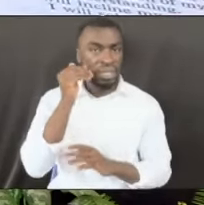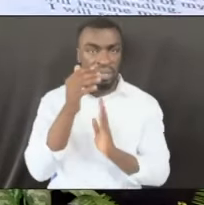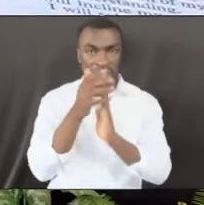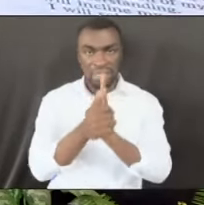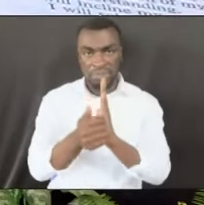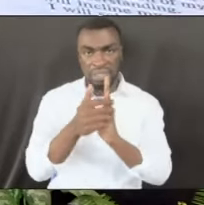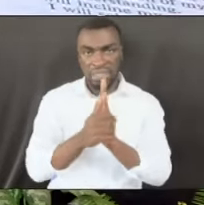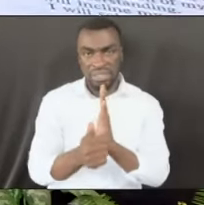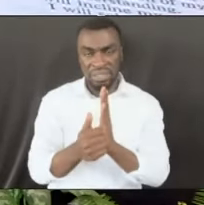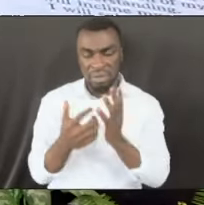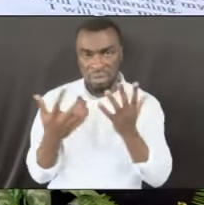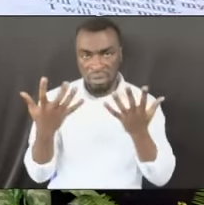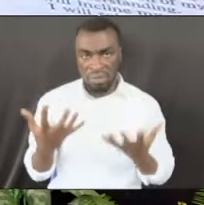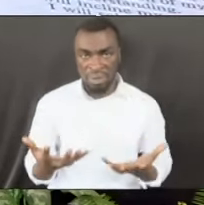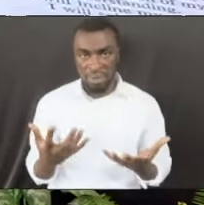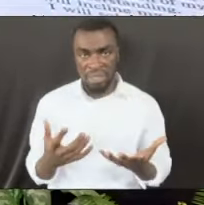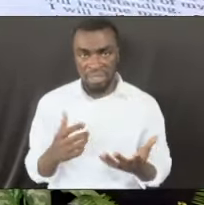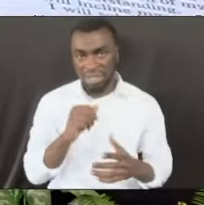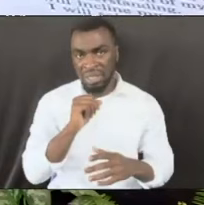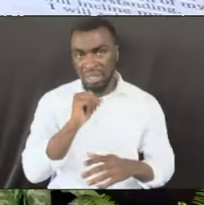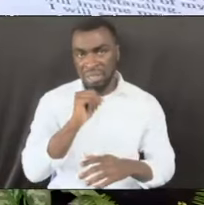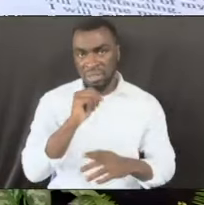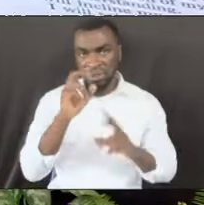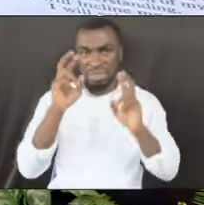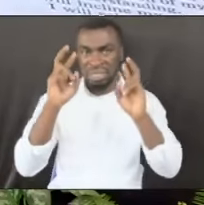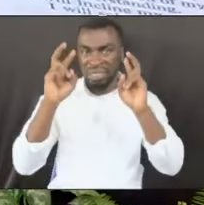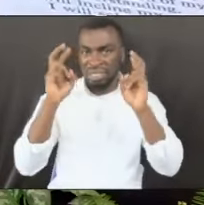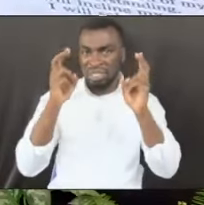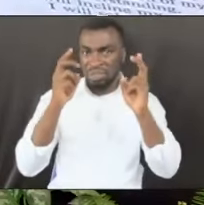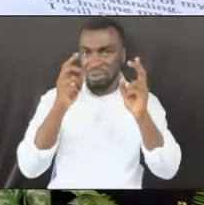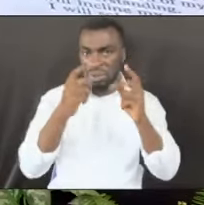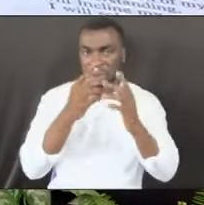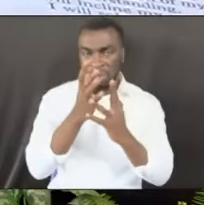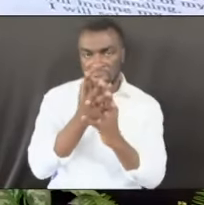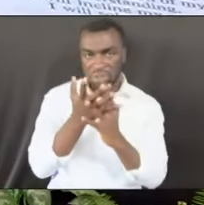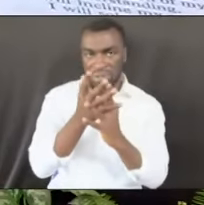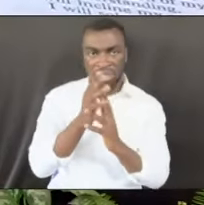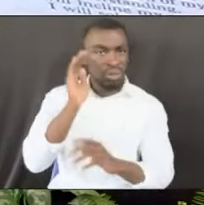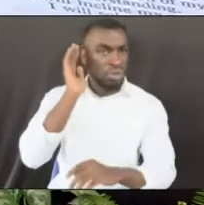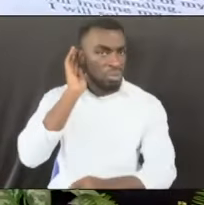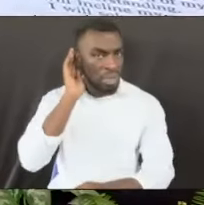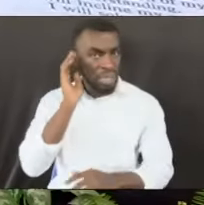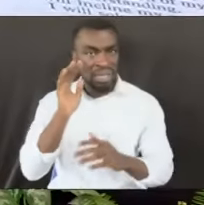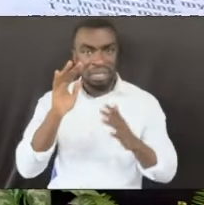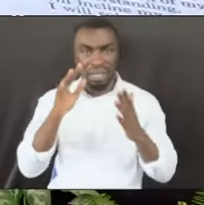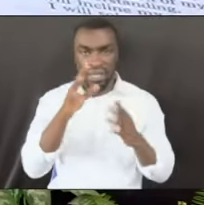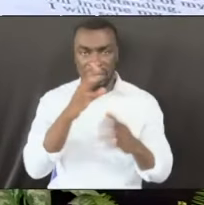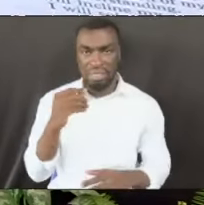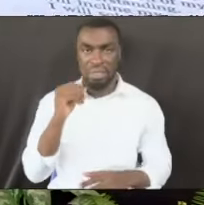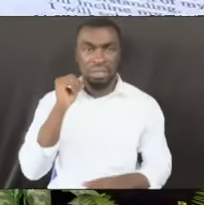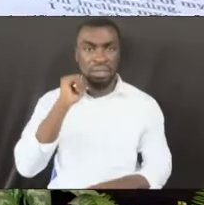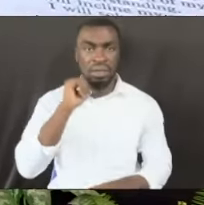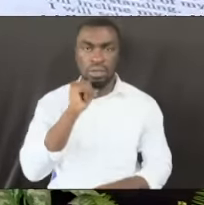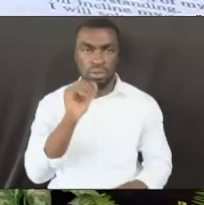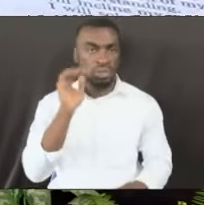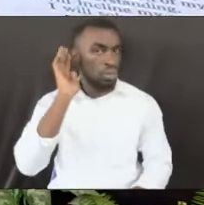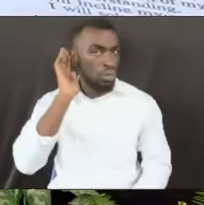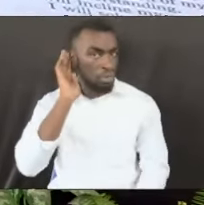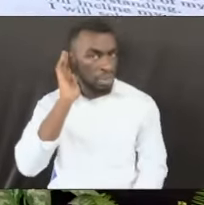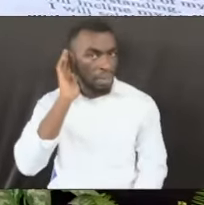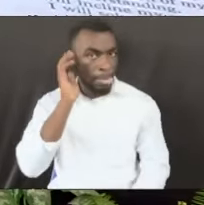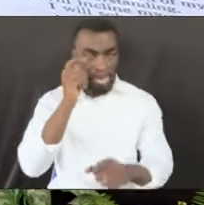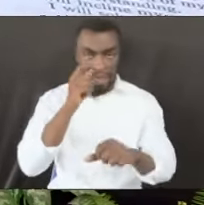weight. It was an issue between obedience and disobedience. So when they worked